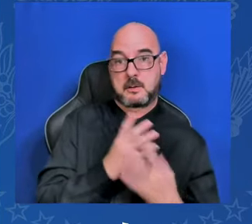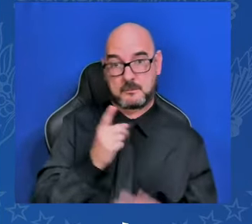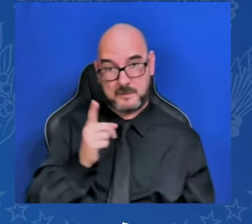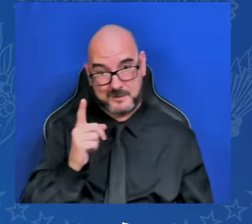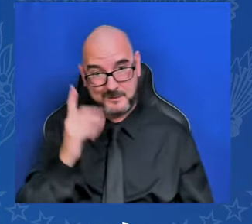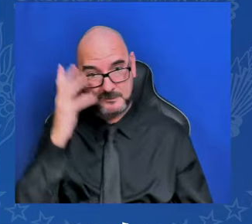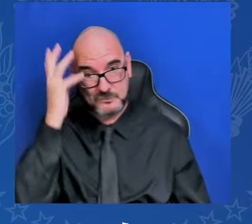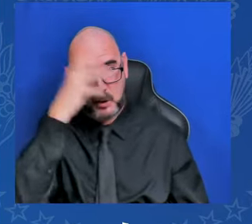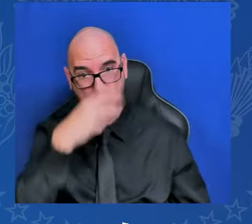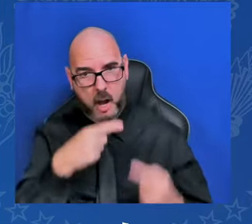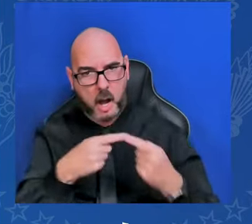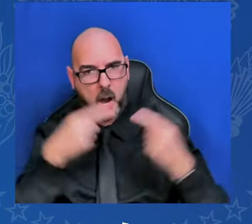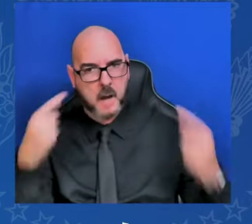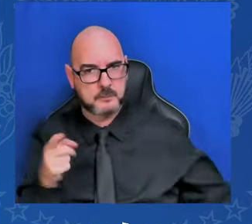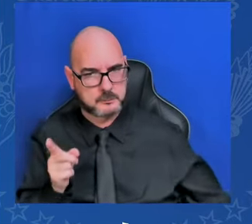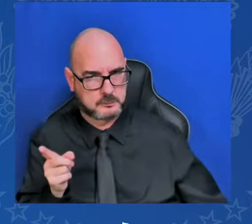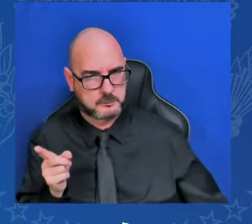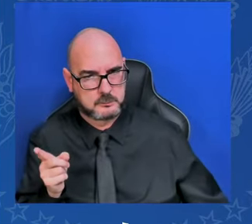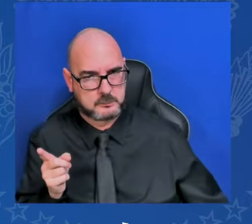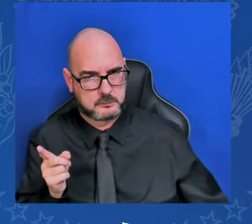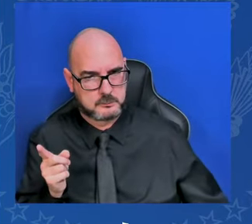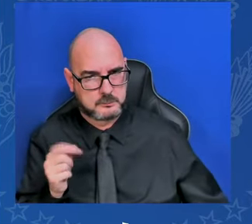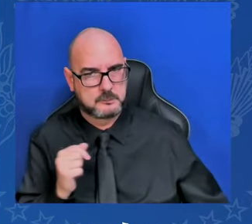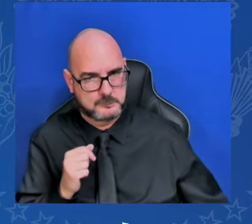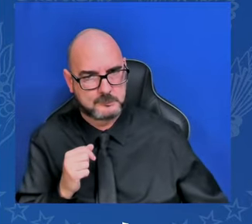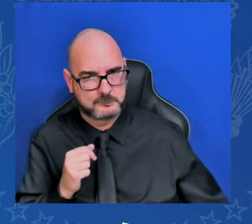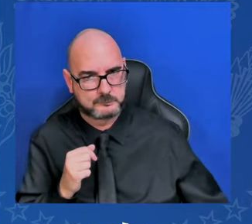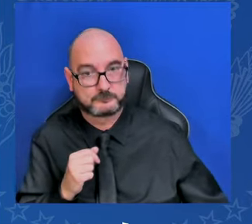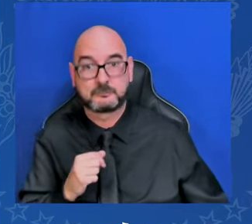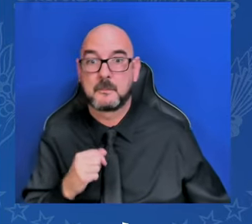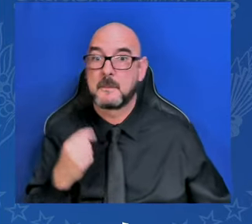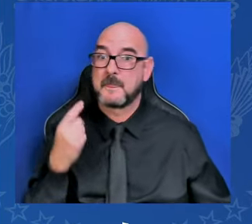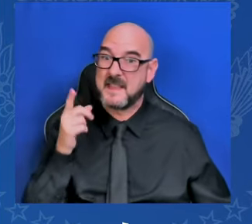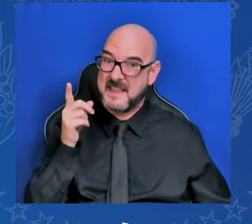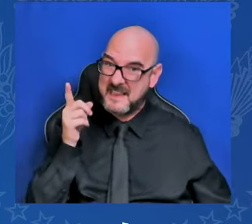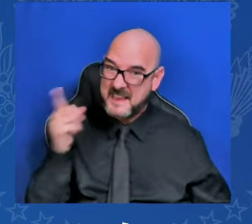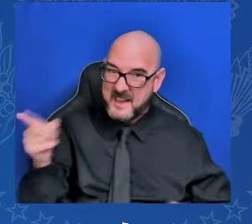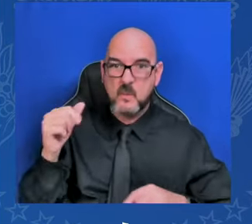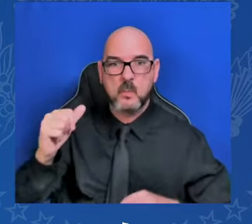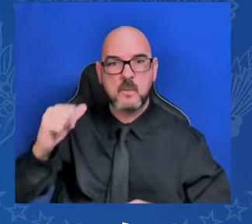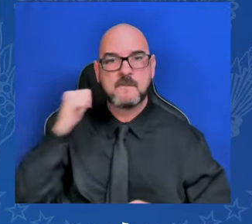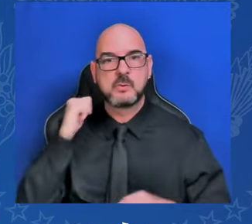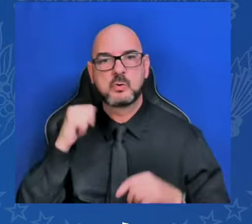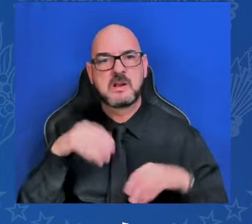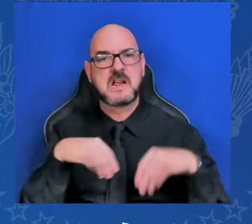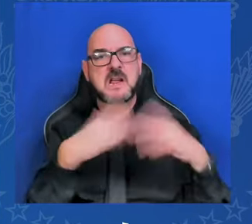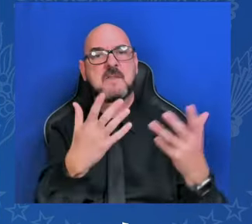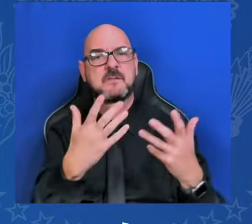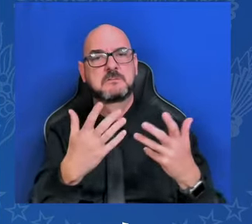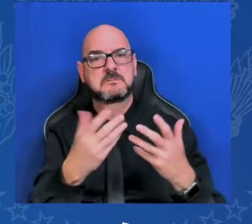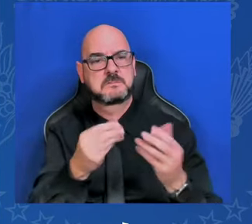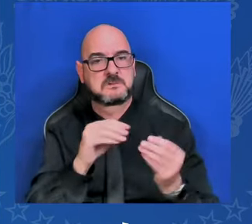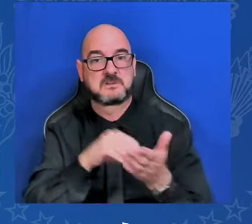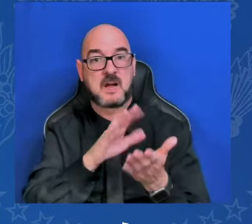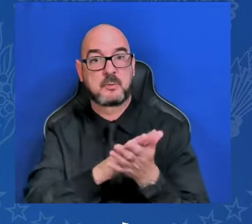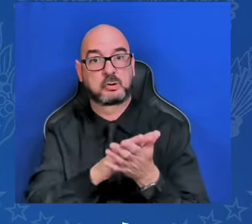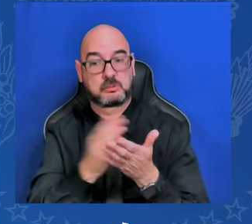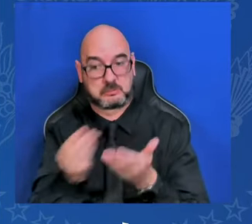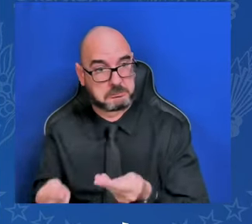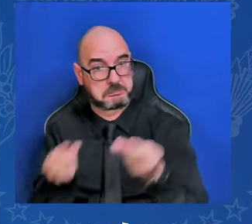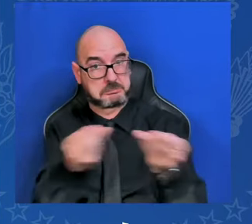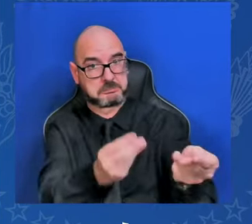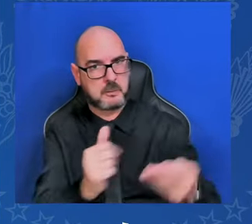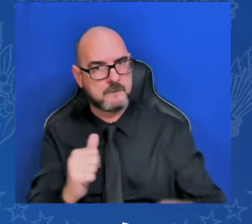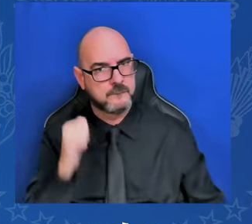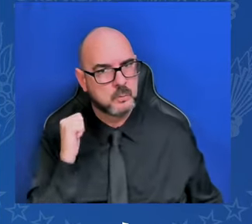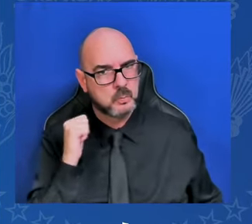to the indictment, he has not only refused to return documents for many months, he also obstructed justice by enlisting others to